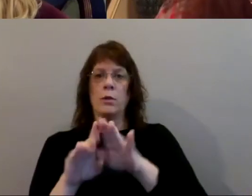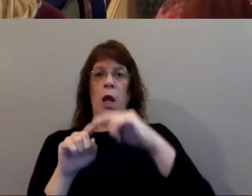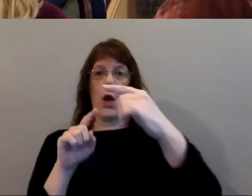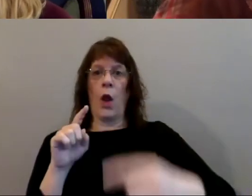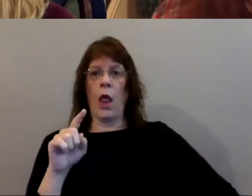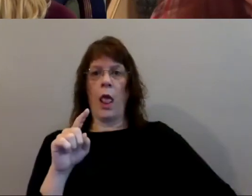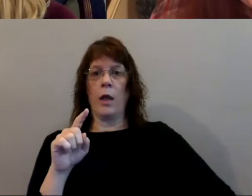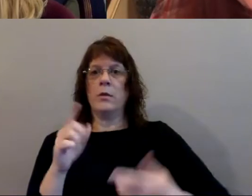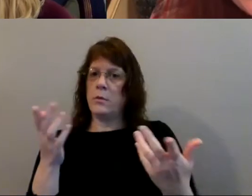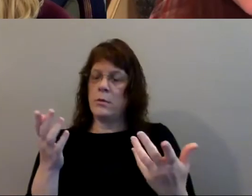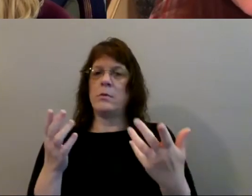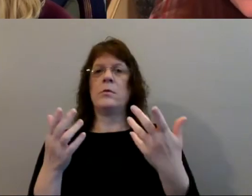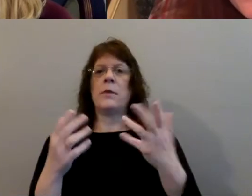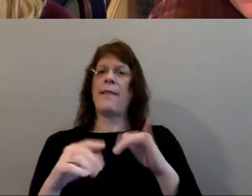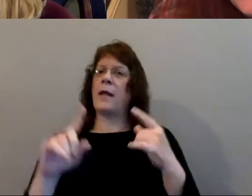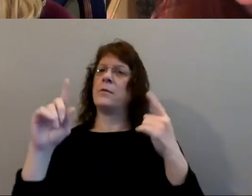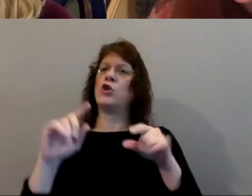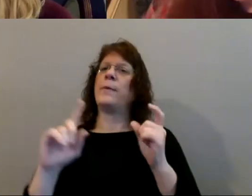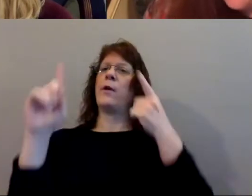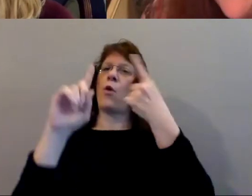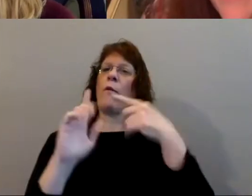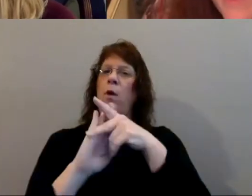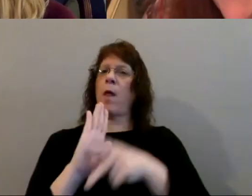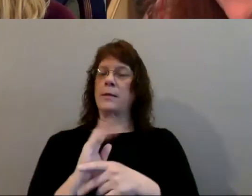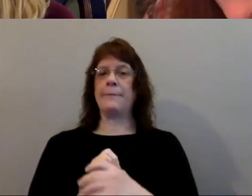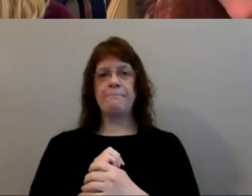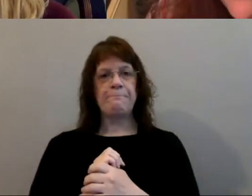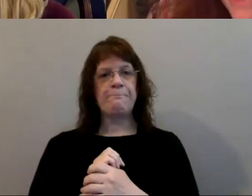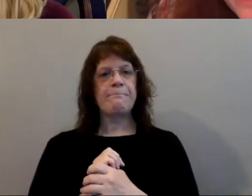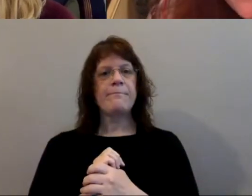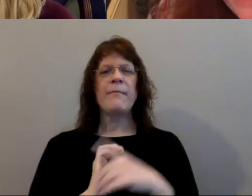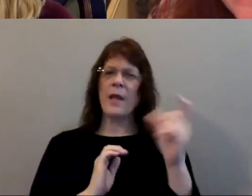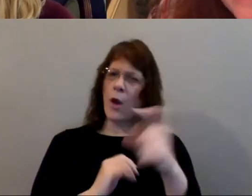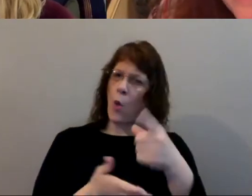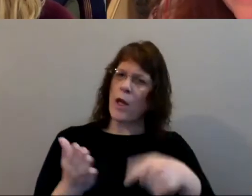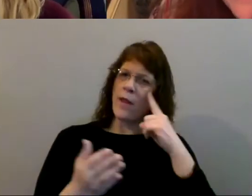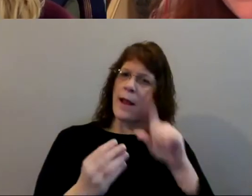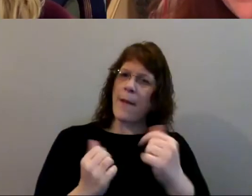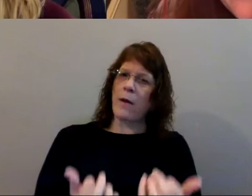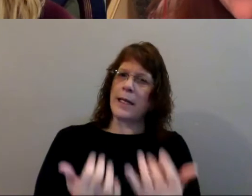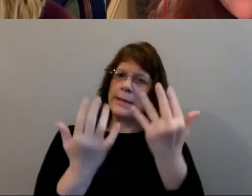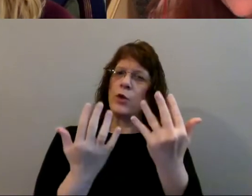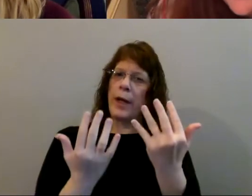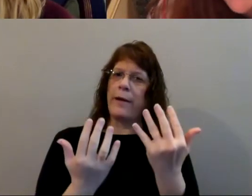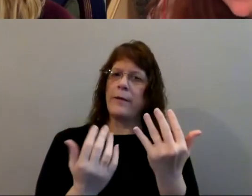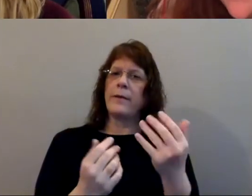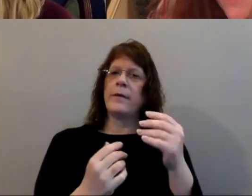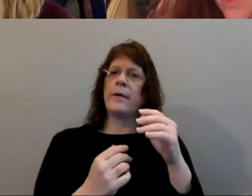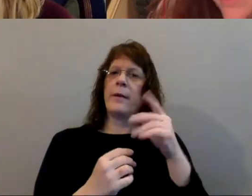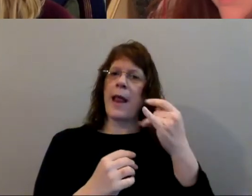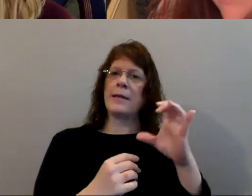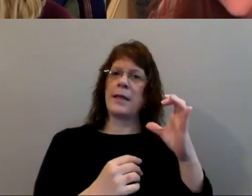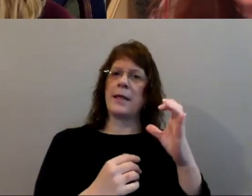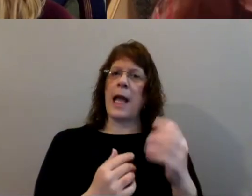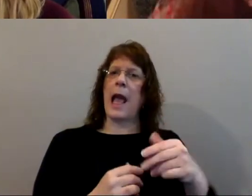for. Awesome. What do you think about incinerating plastics at high temperatures for the cheaper plastic